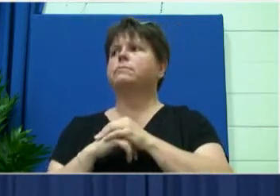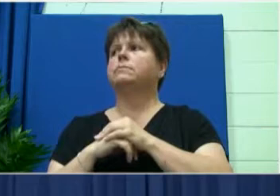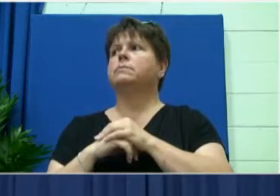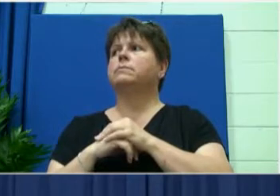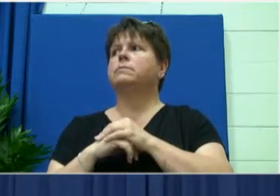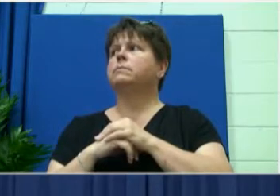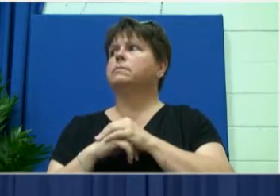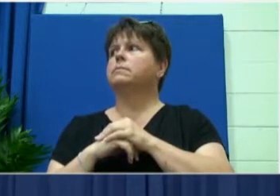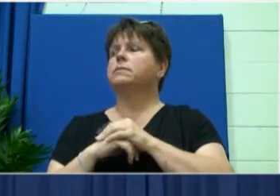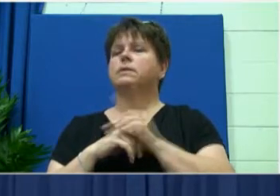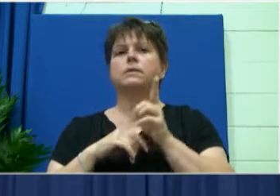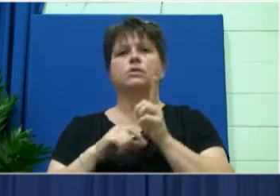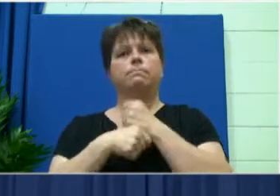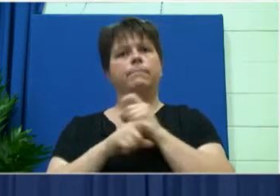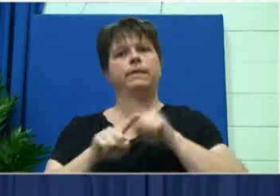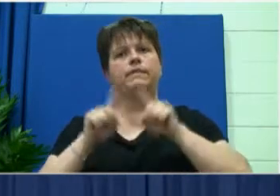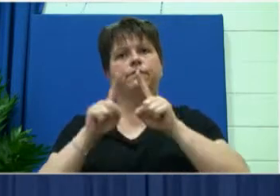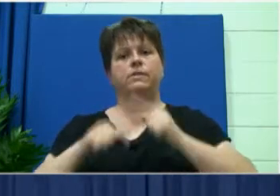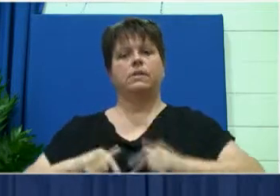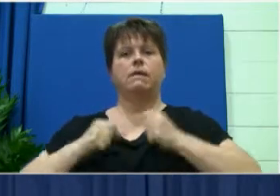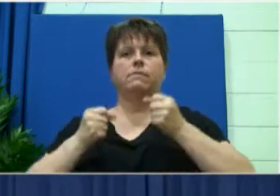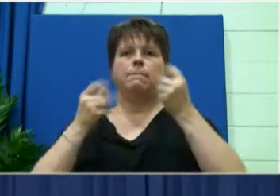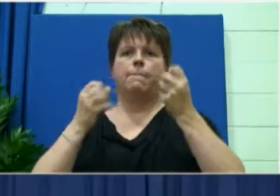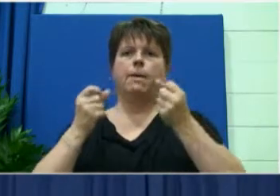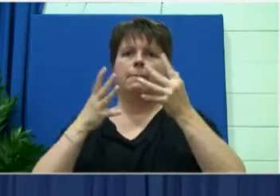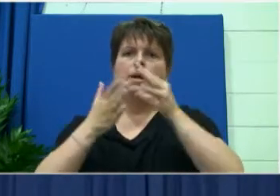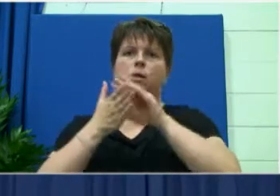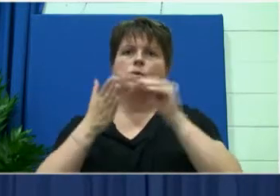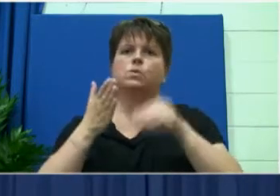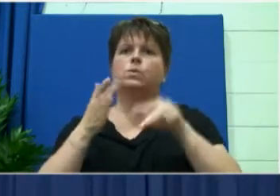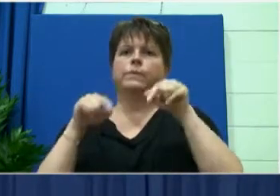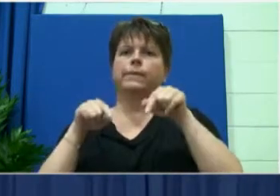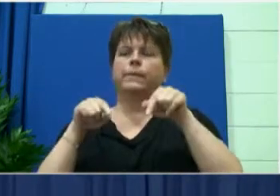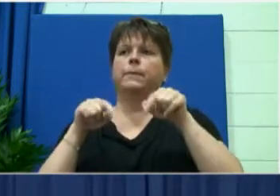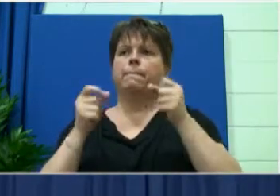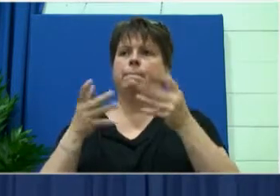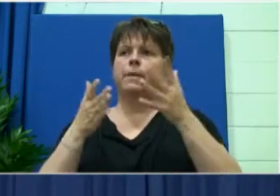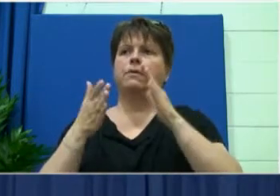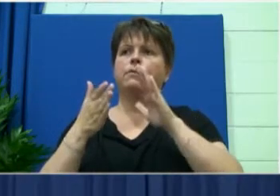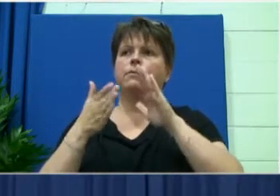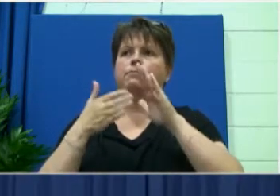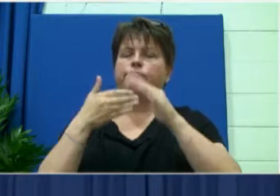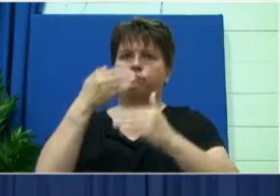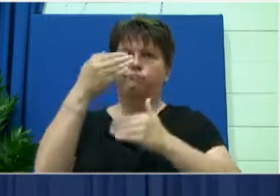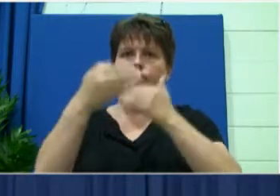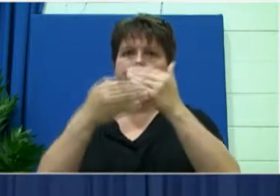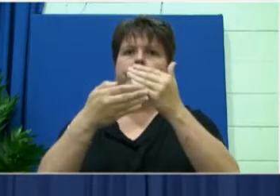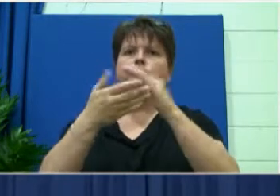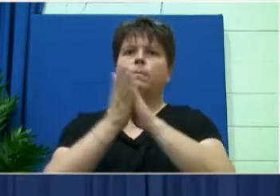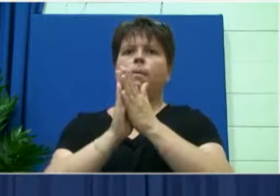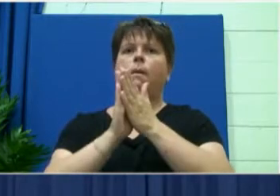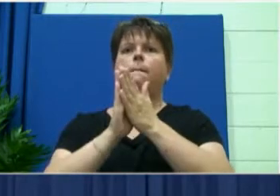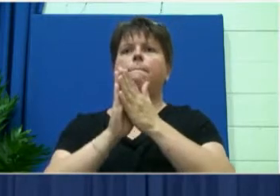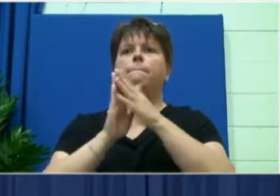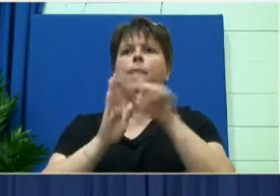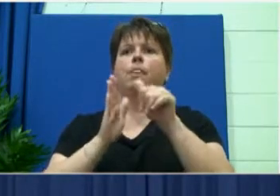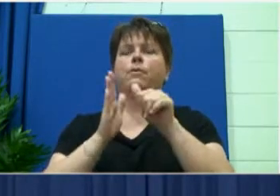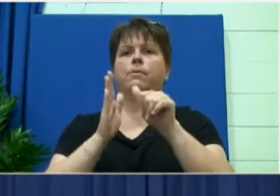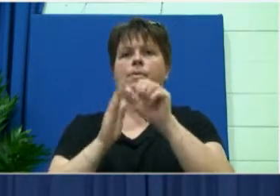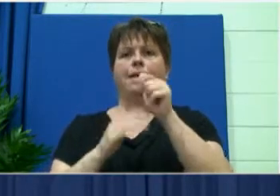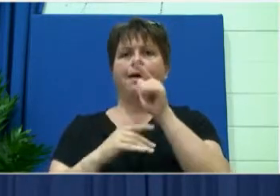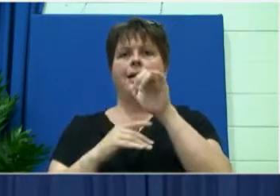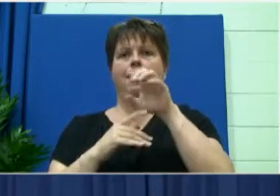Professor Bodum has made a difference in the lives of so many students, many who have gone on to serve others in the allied